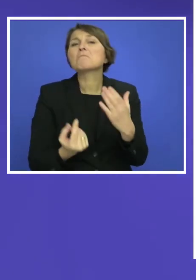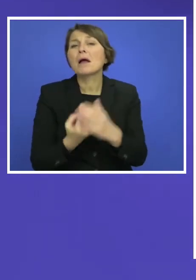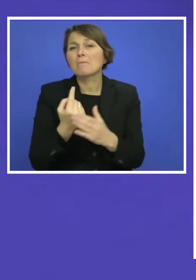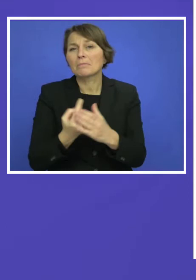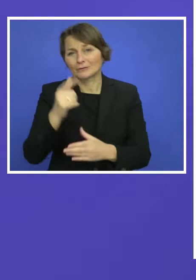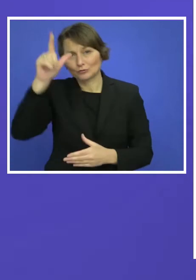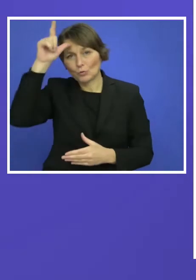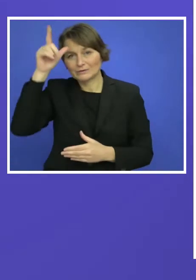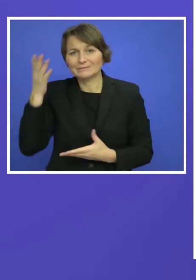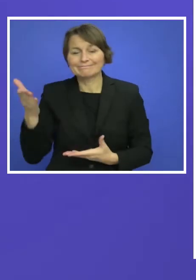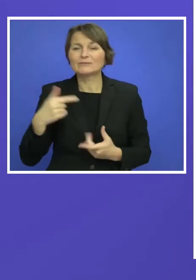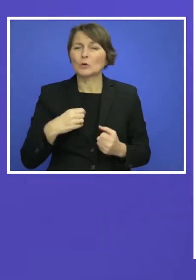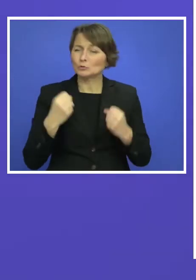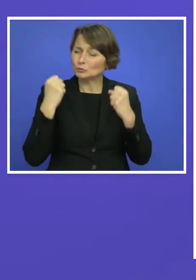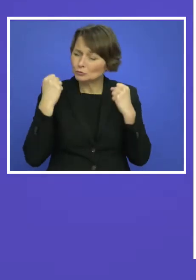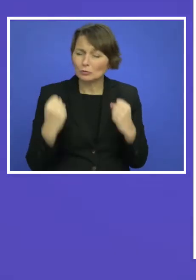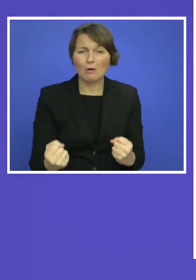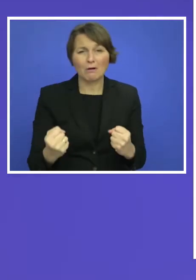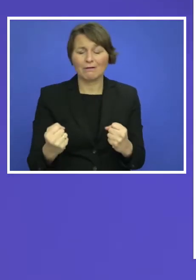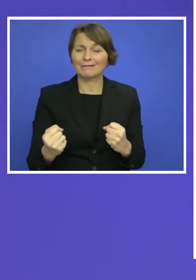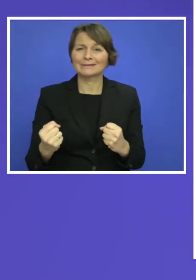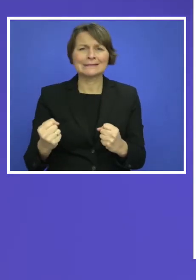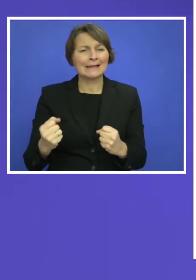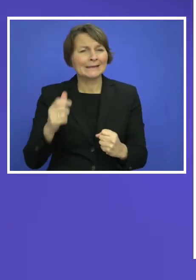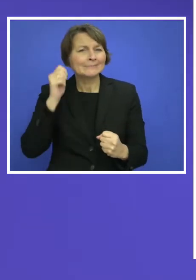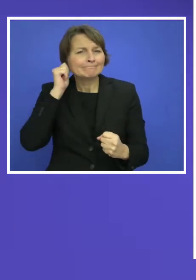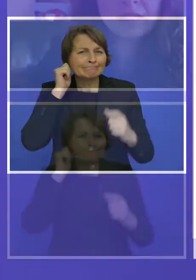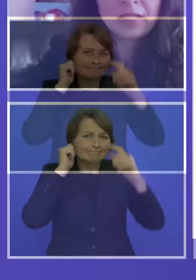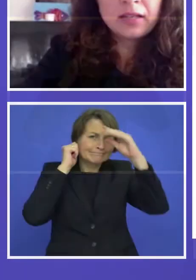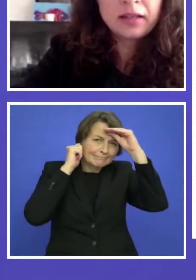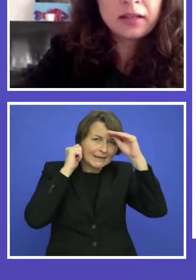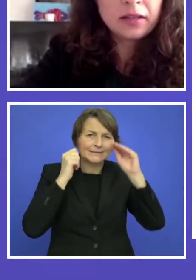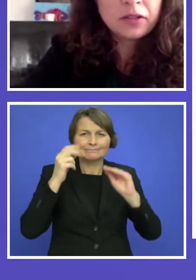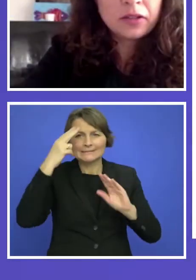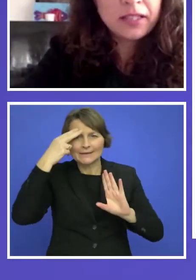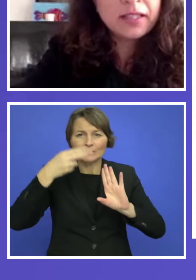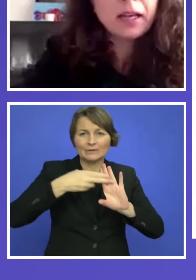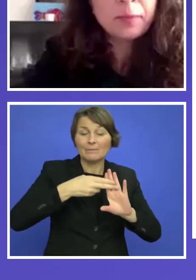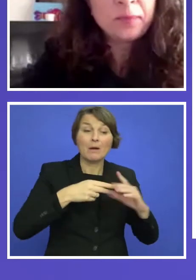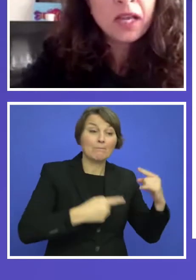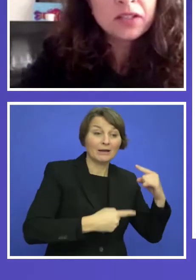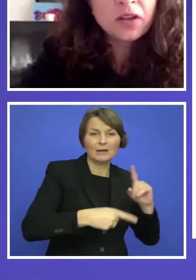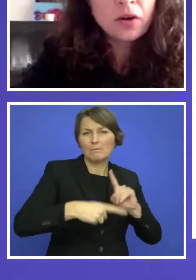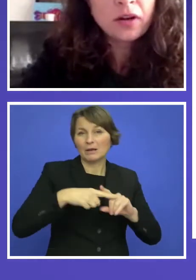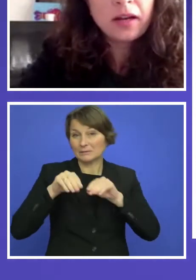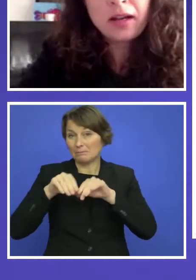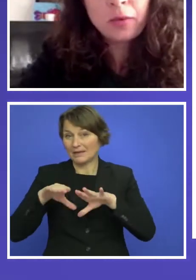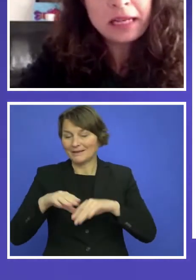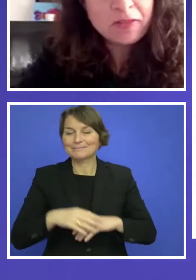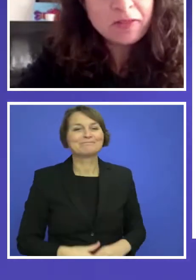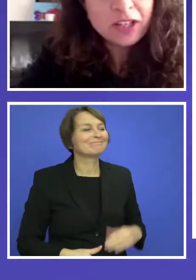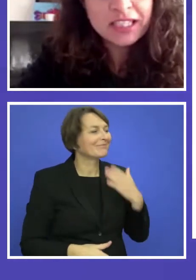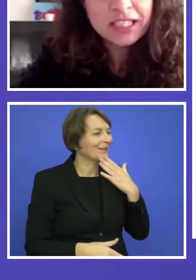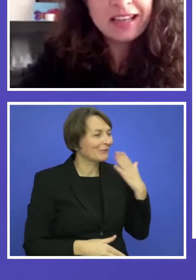stereotyping and gaps in both the political and media spheres in Jordan. Thank you very much.